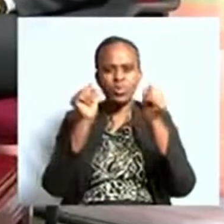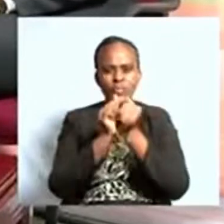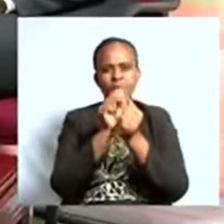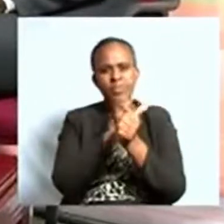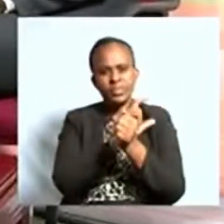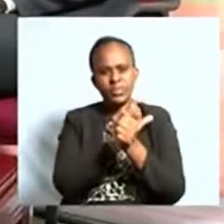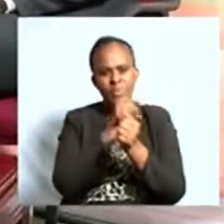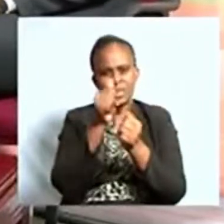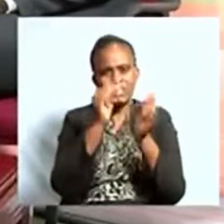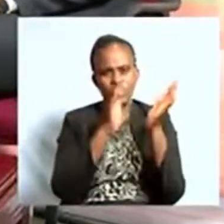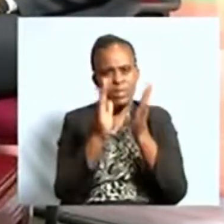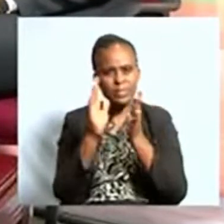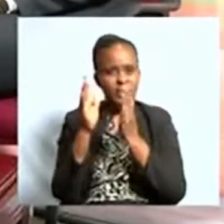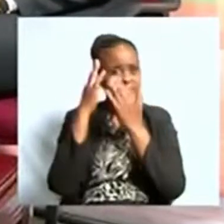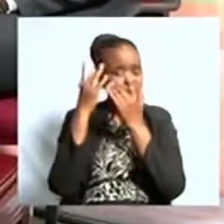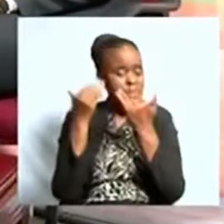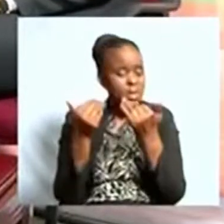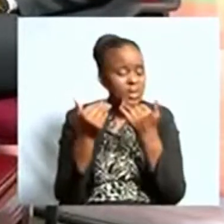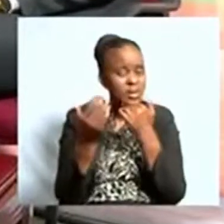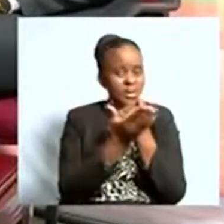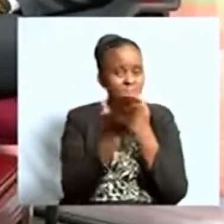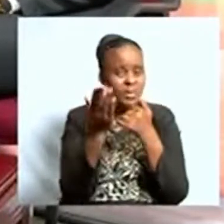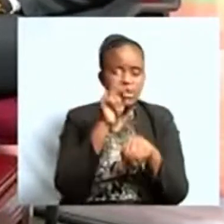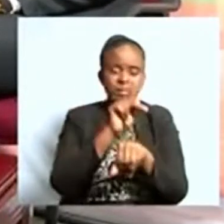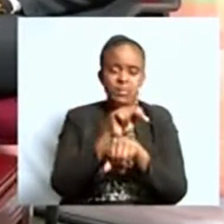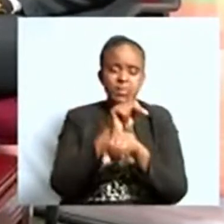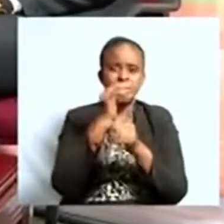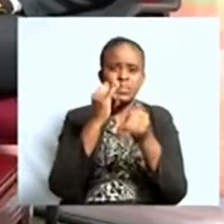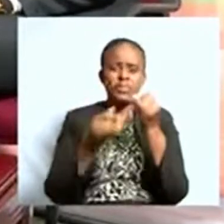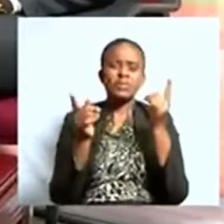you expect these projects to be completed?